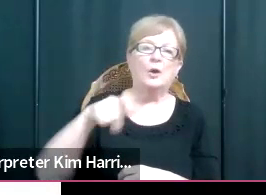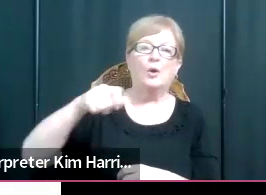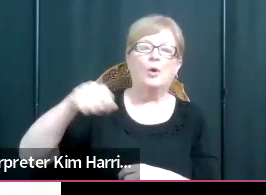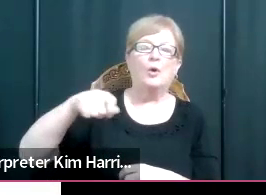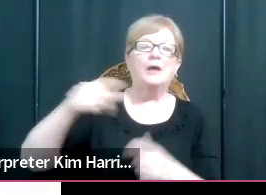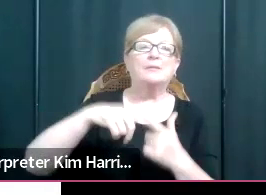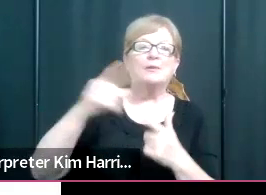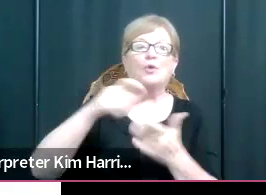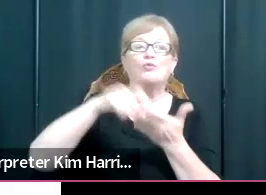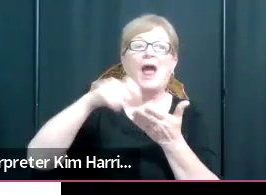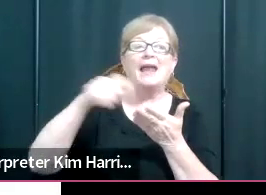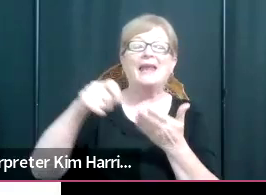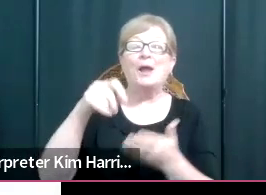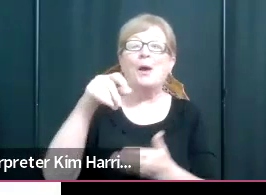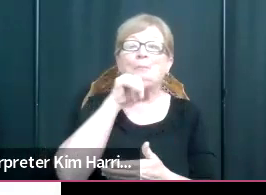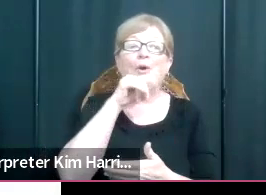thing that kind of looks like a dove.